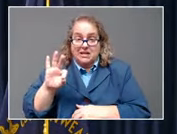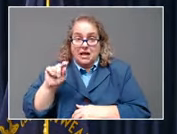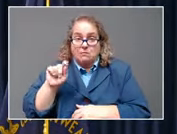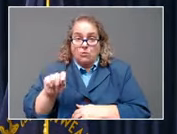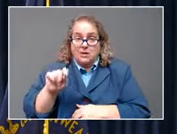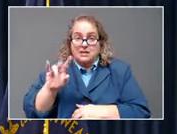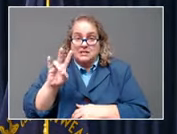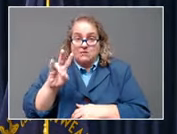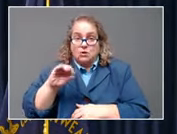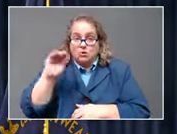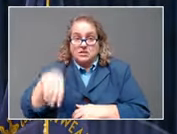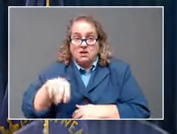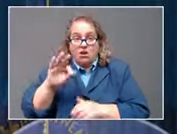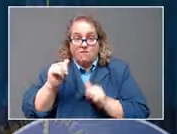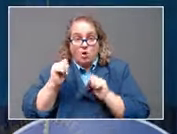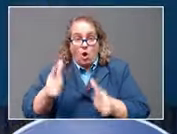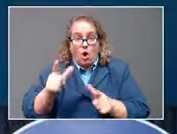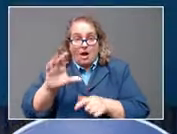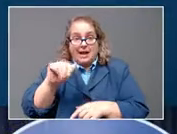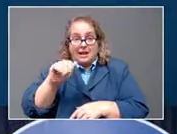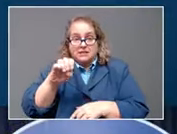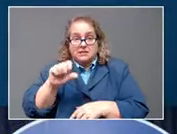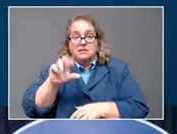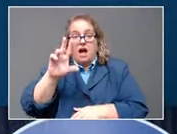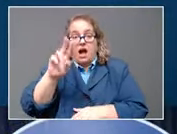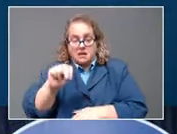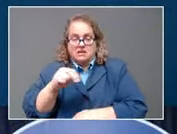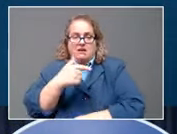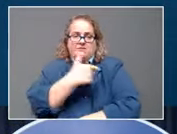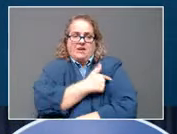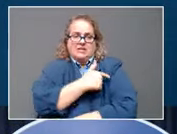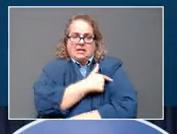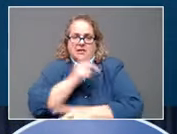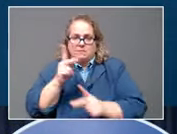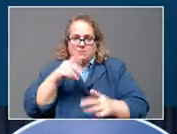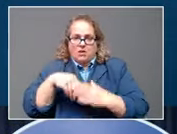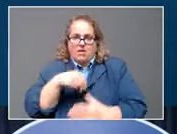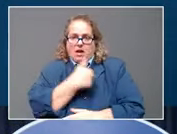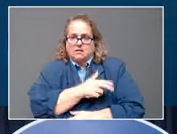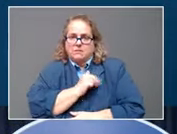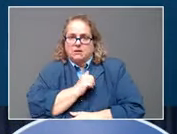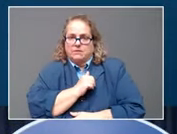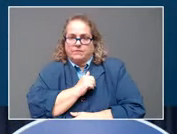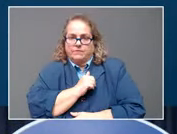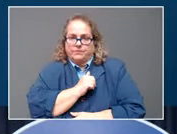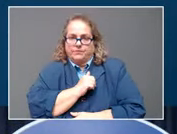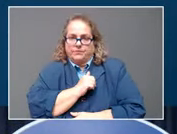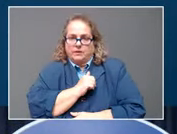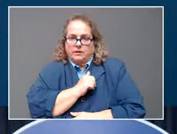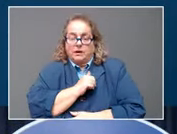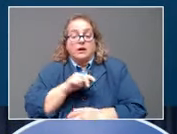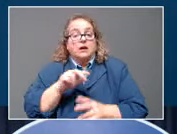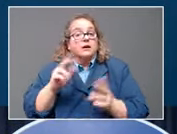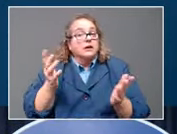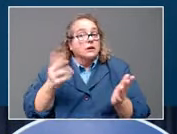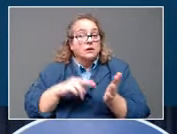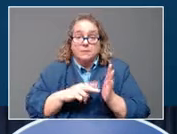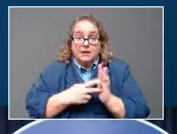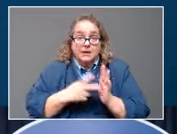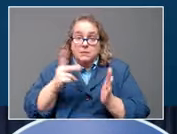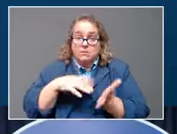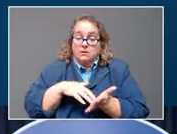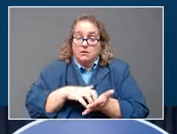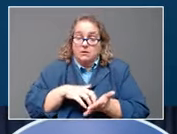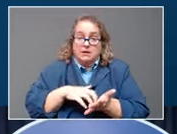79.7% of all cases are unvaccinated individuals. This is two things. It's waning immunity, right? Not getting your